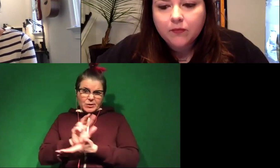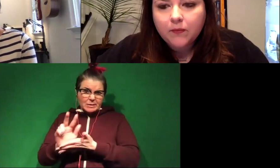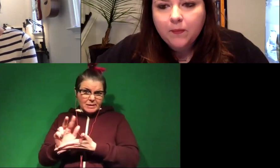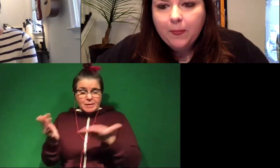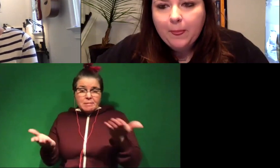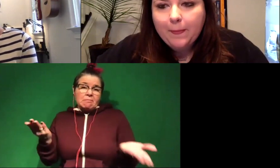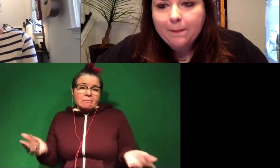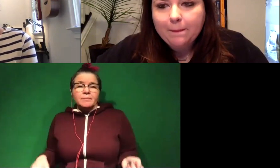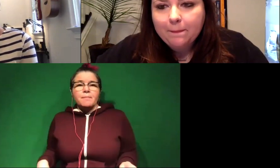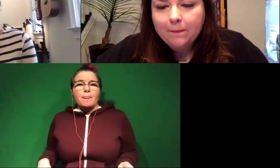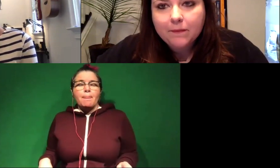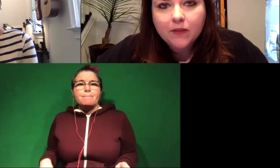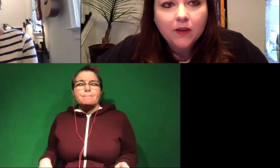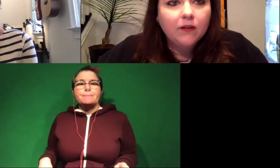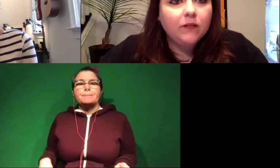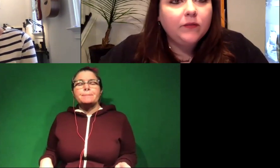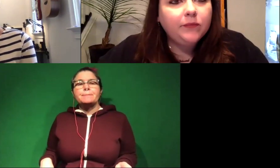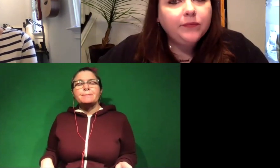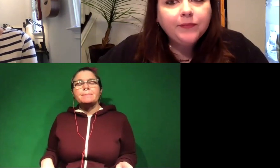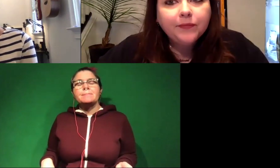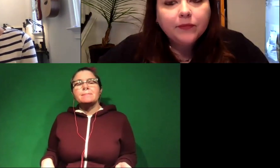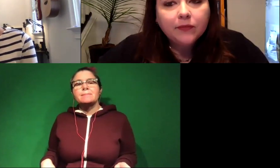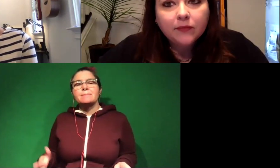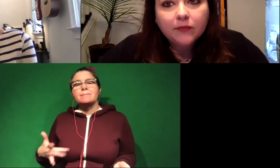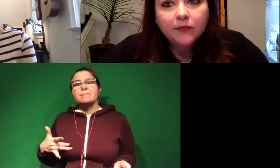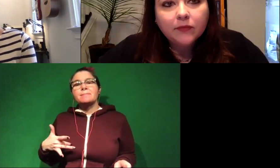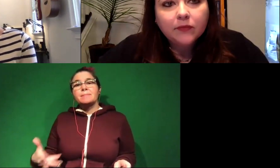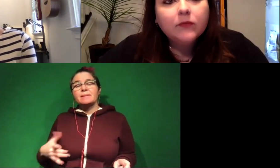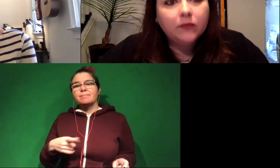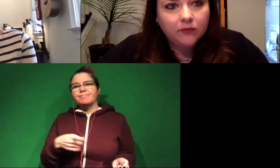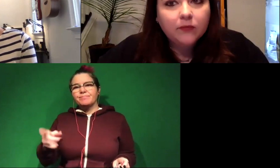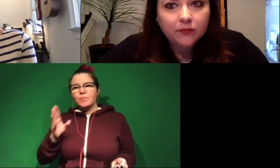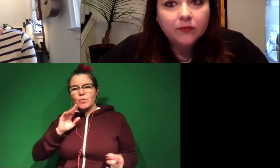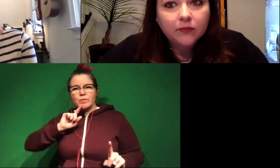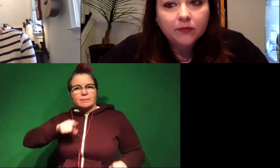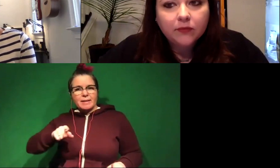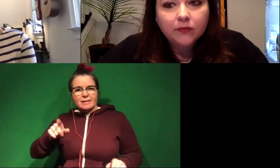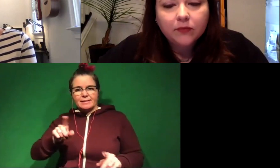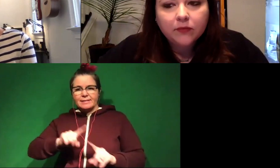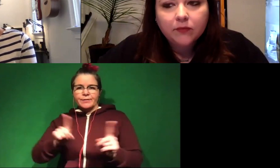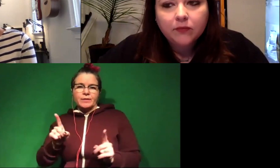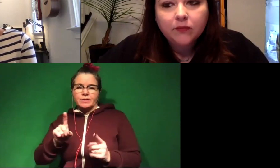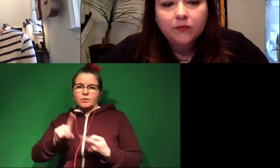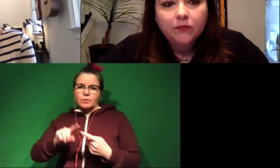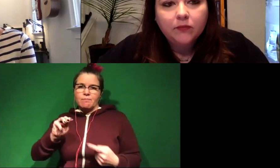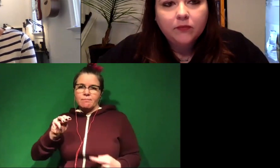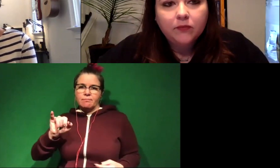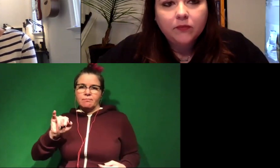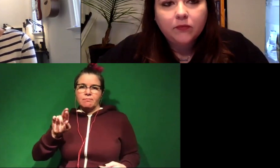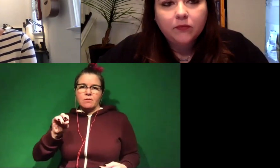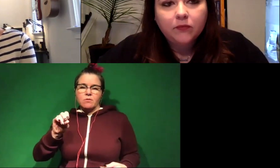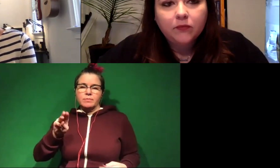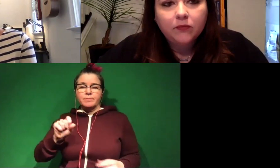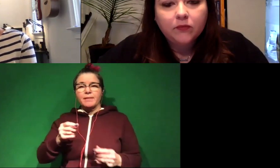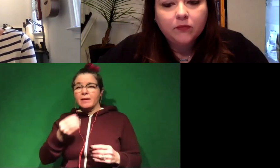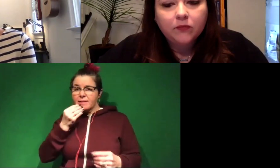So that tends to make them react differently to microbes. But they eat fine, they grow to a